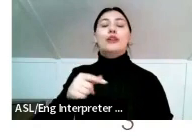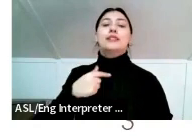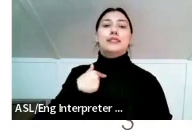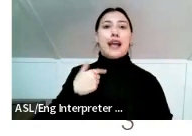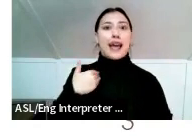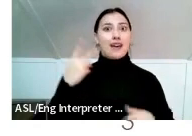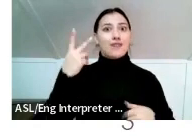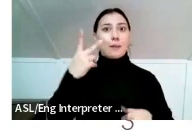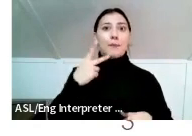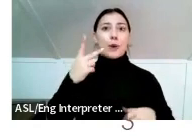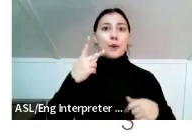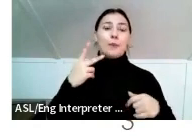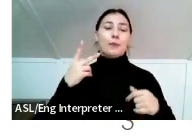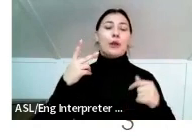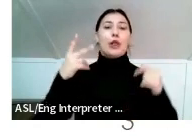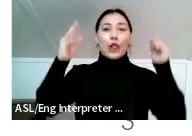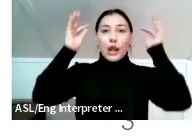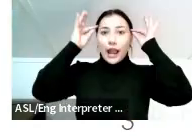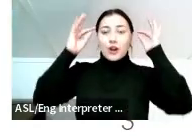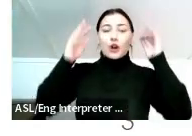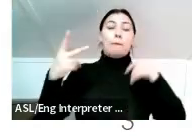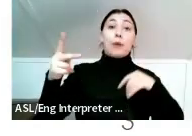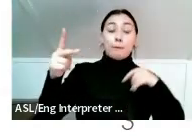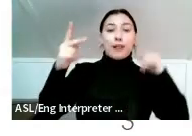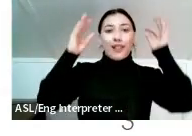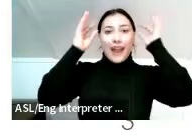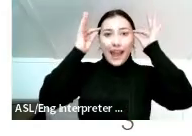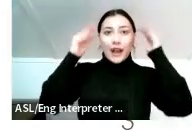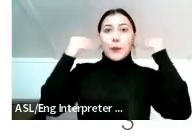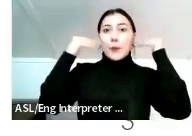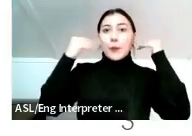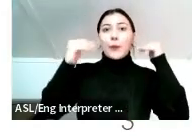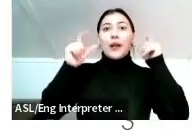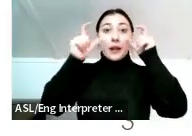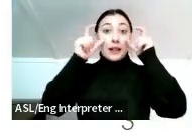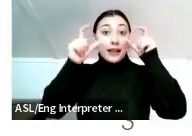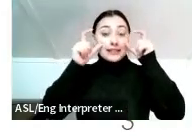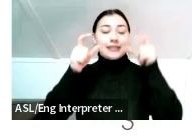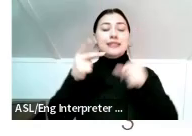lavender glasses, and I use she/her pronouns.